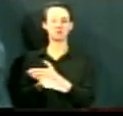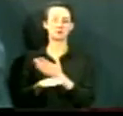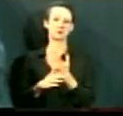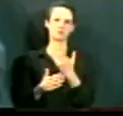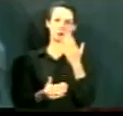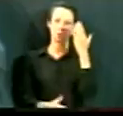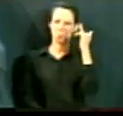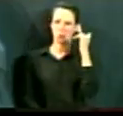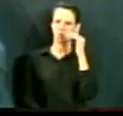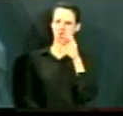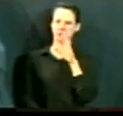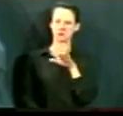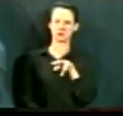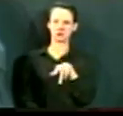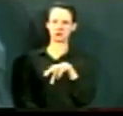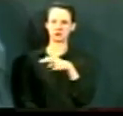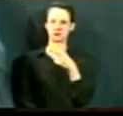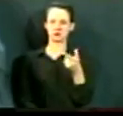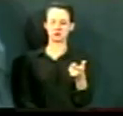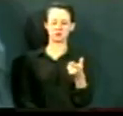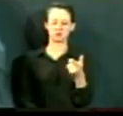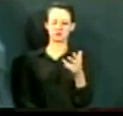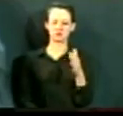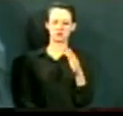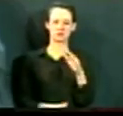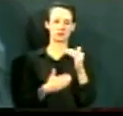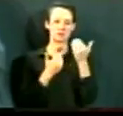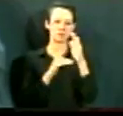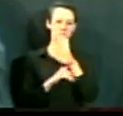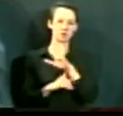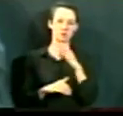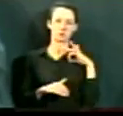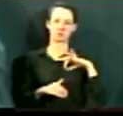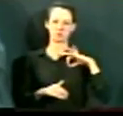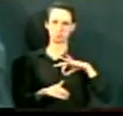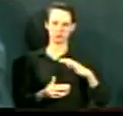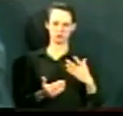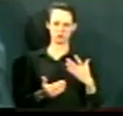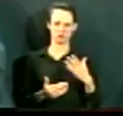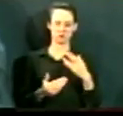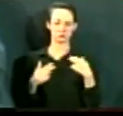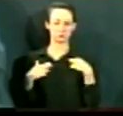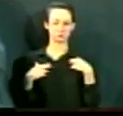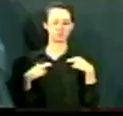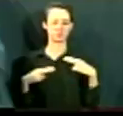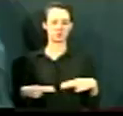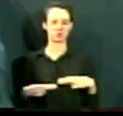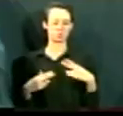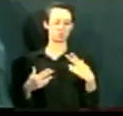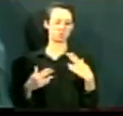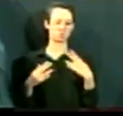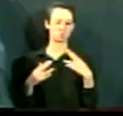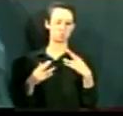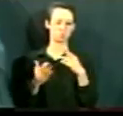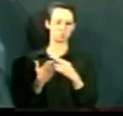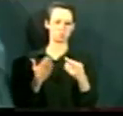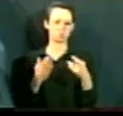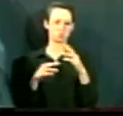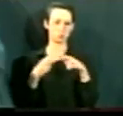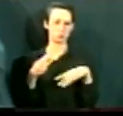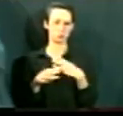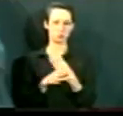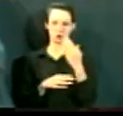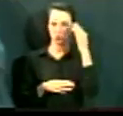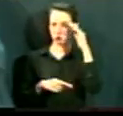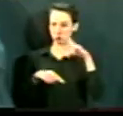why then would we turn around and limit their benefits? In the human resources world, when you know you can't offer a higher